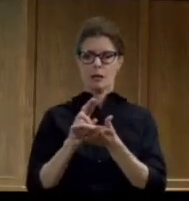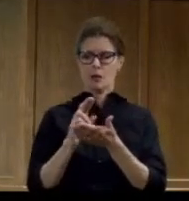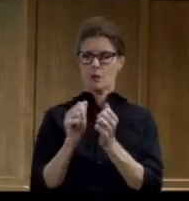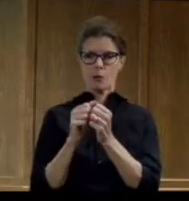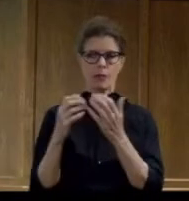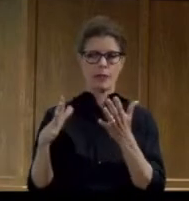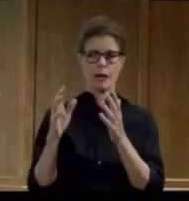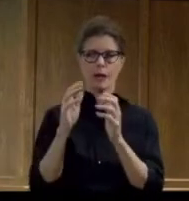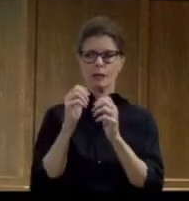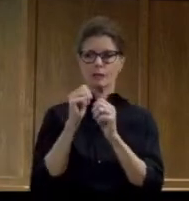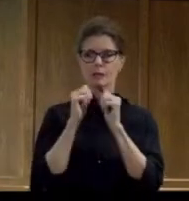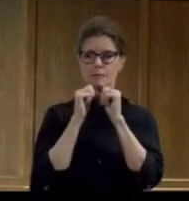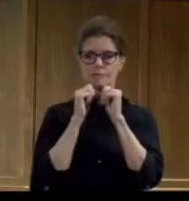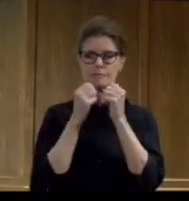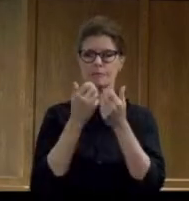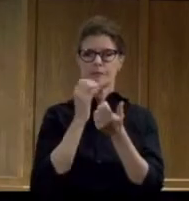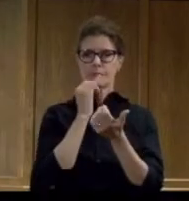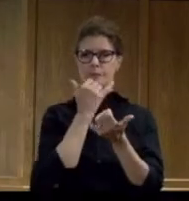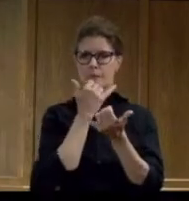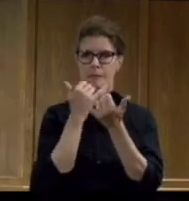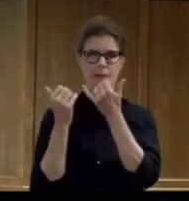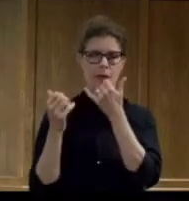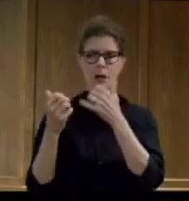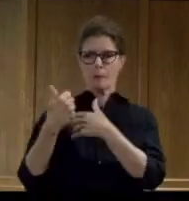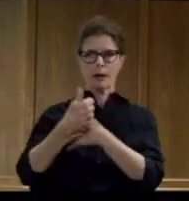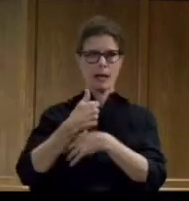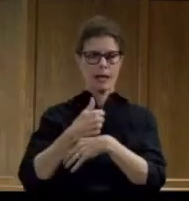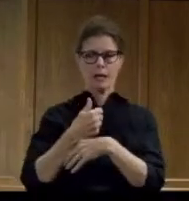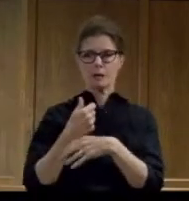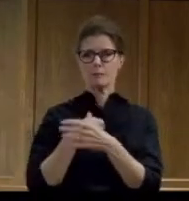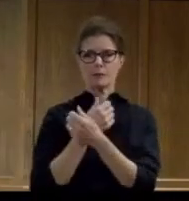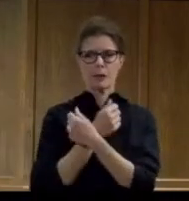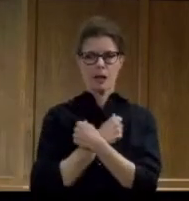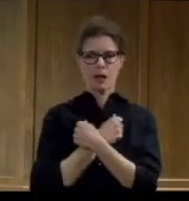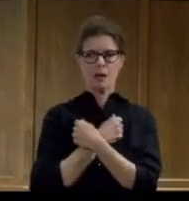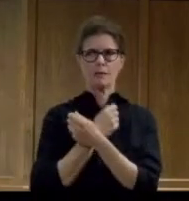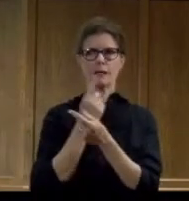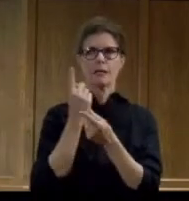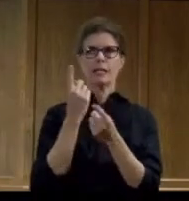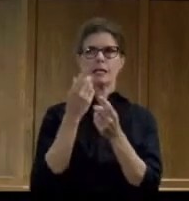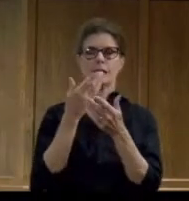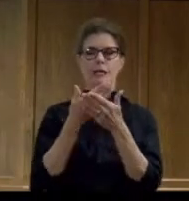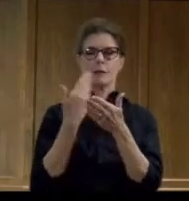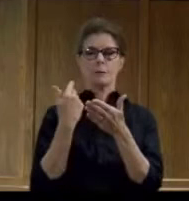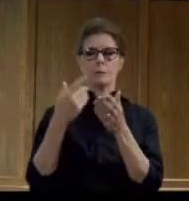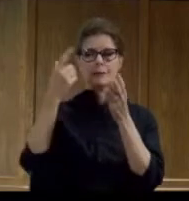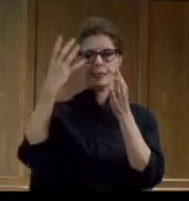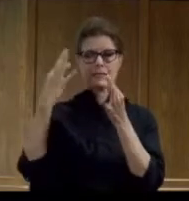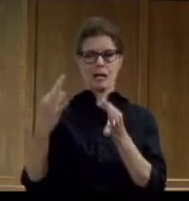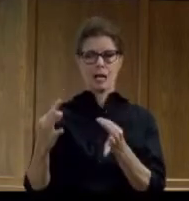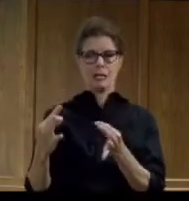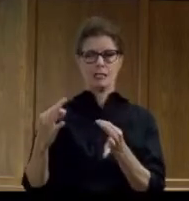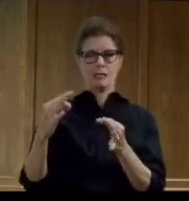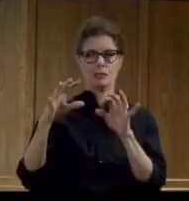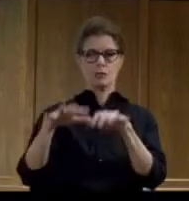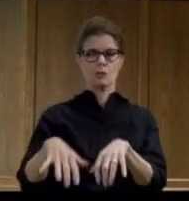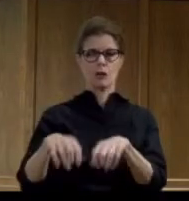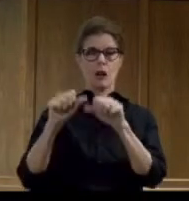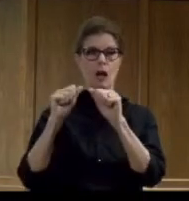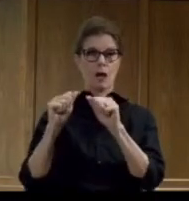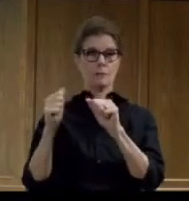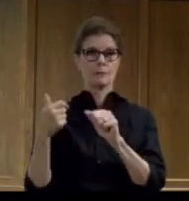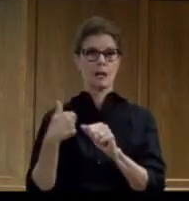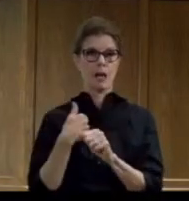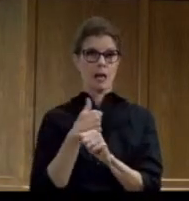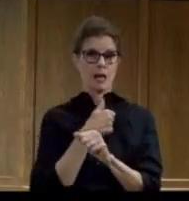He predestined us for adoption to sonship through Jesus Christ, in